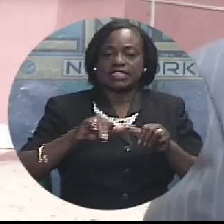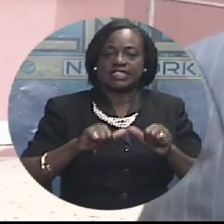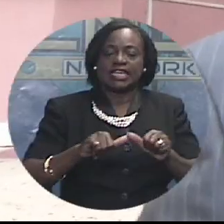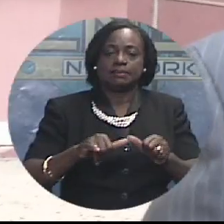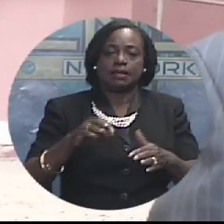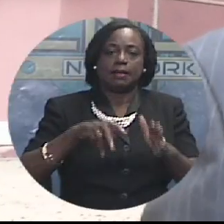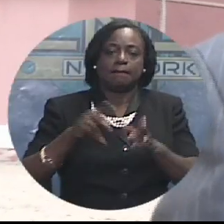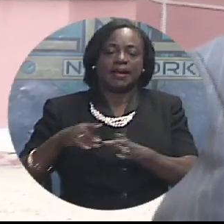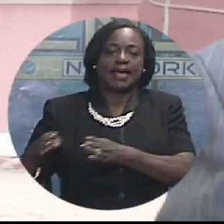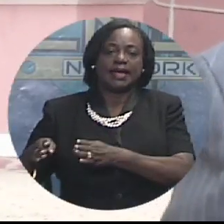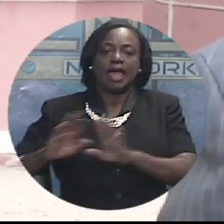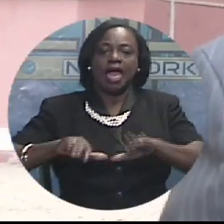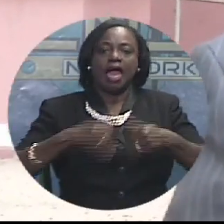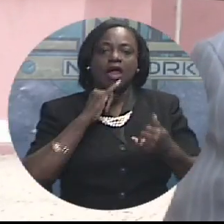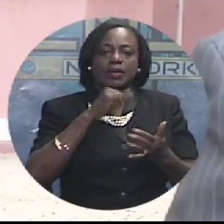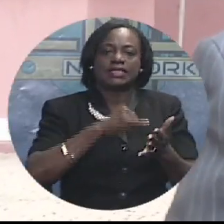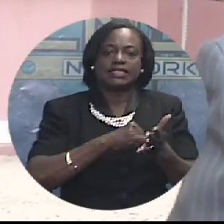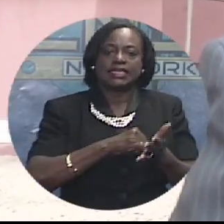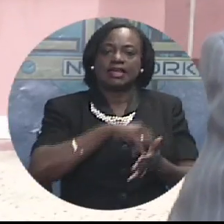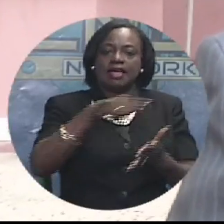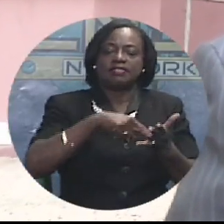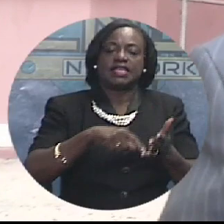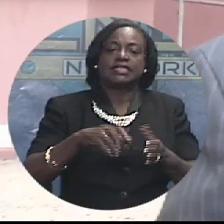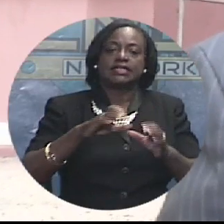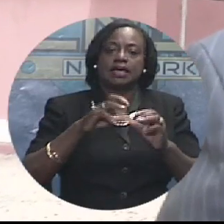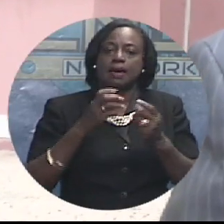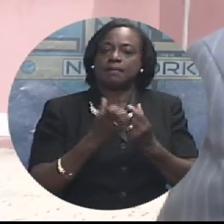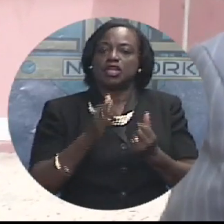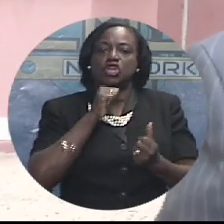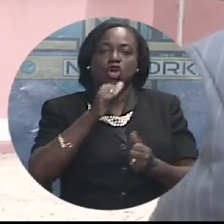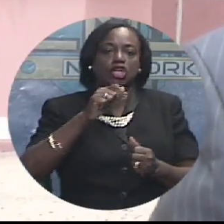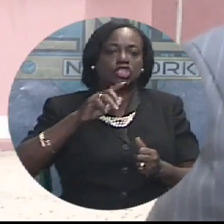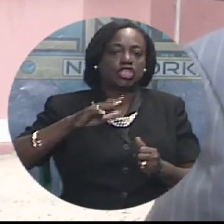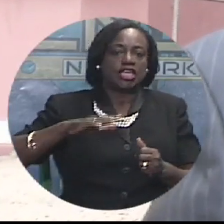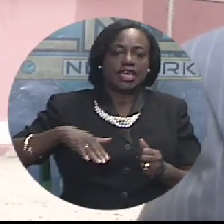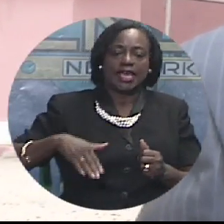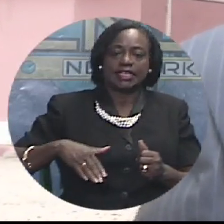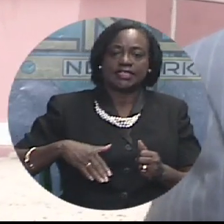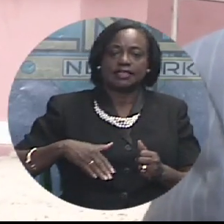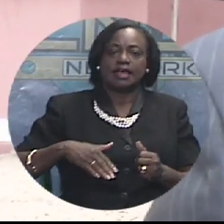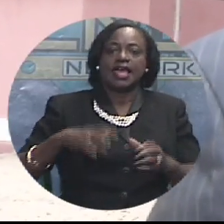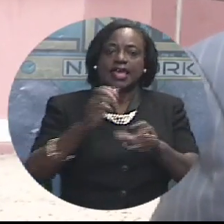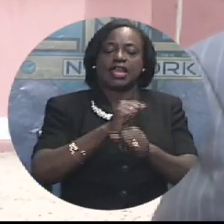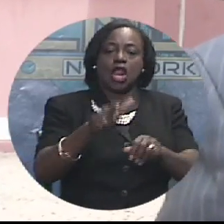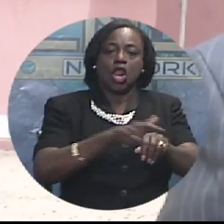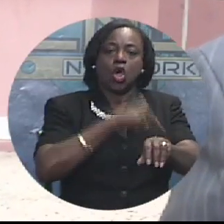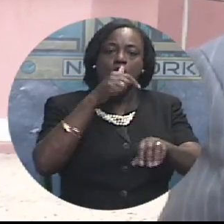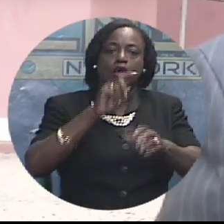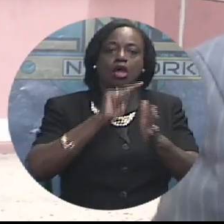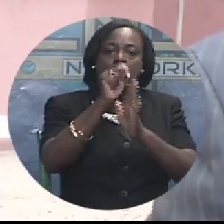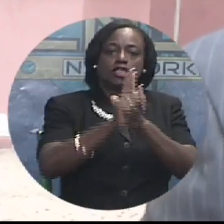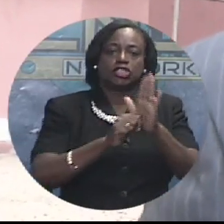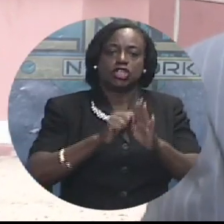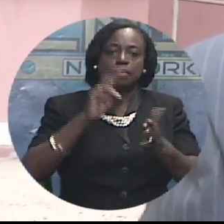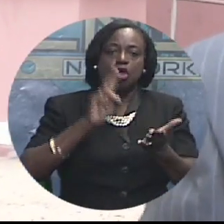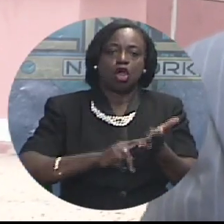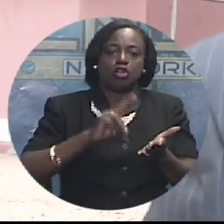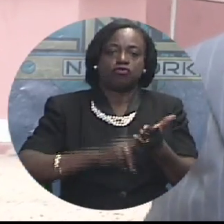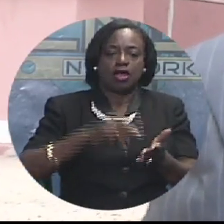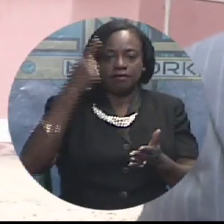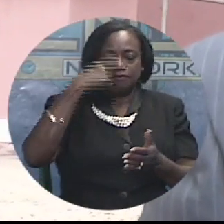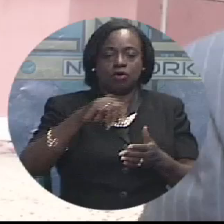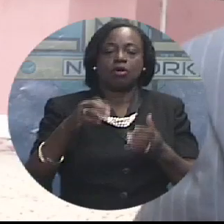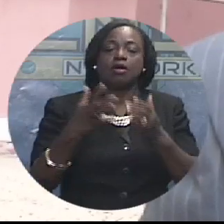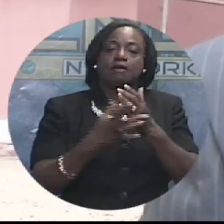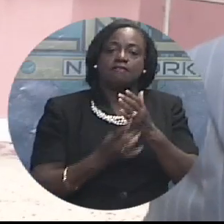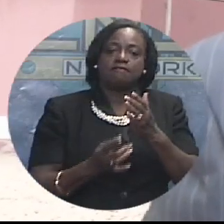plan. How is it that this company has not yet achieved the idea of getting a long-term contract for fuel? We were getting a long-term